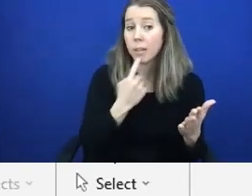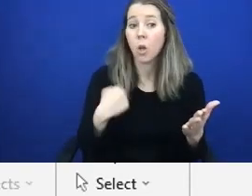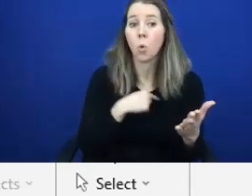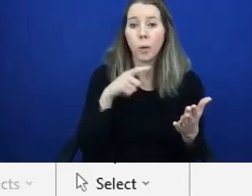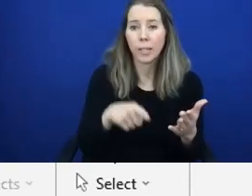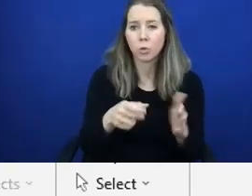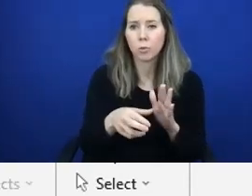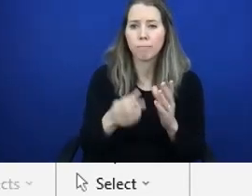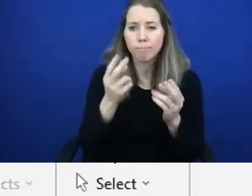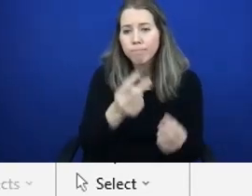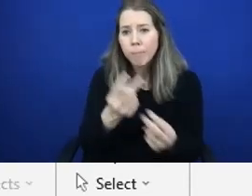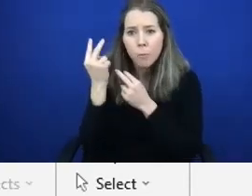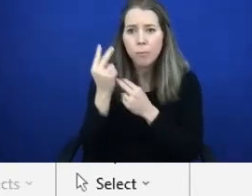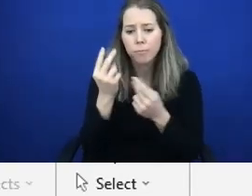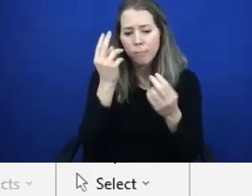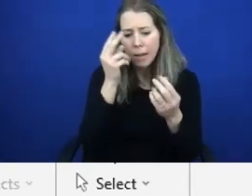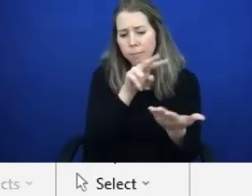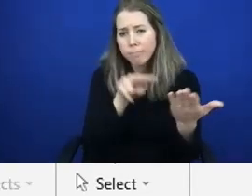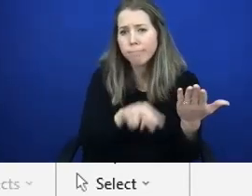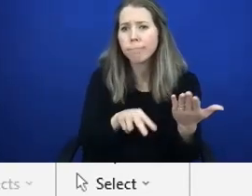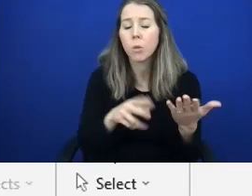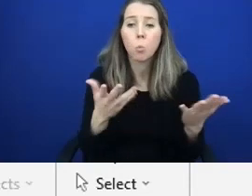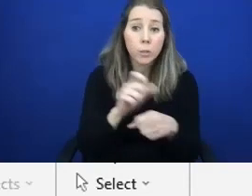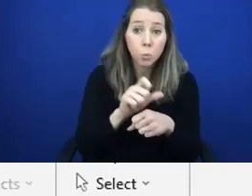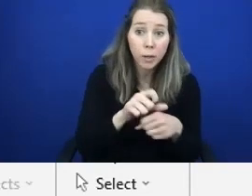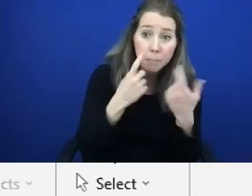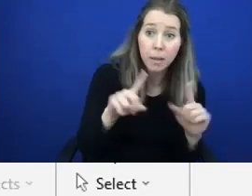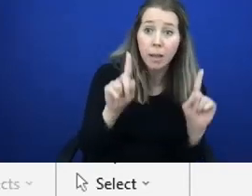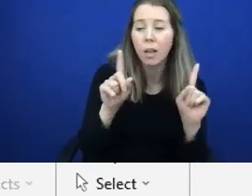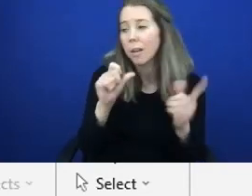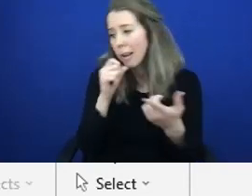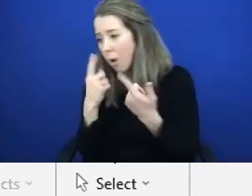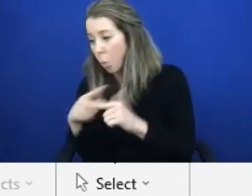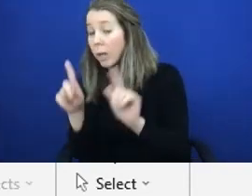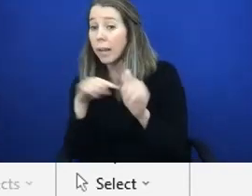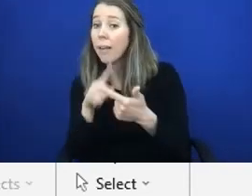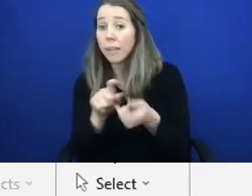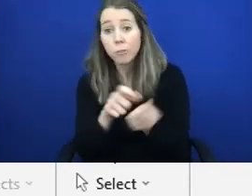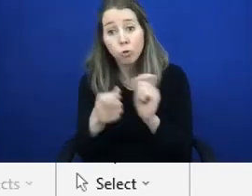what's working and what is not, and then make the changes necessary.